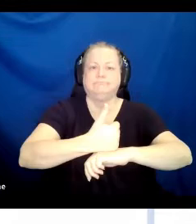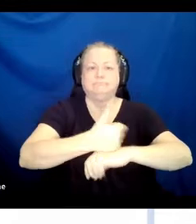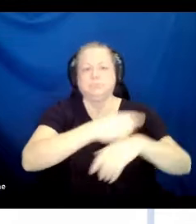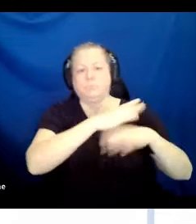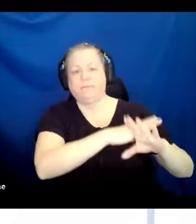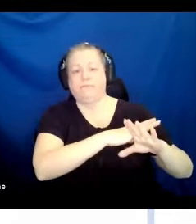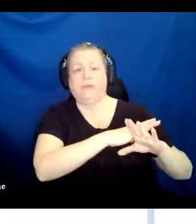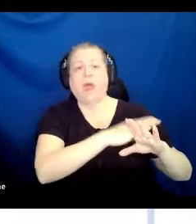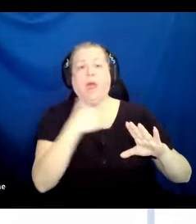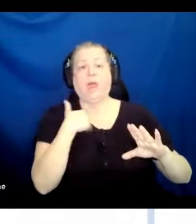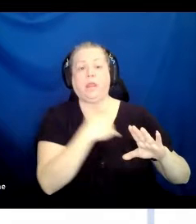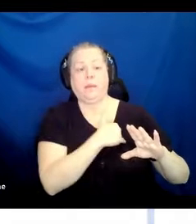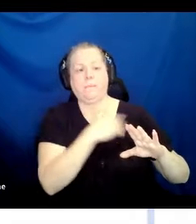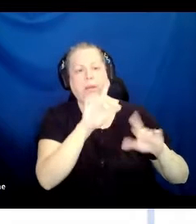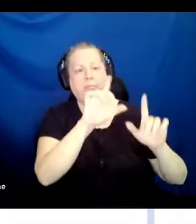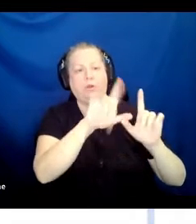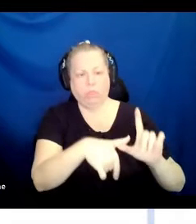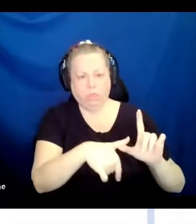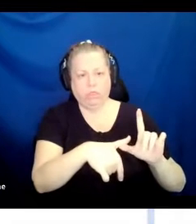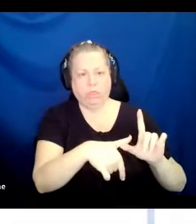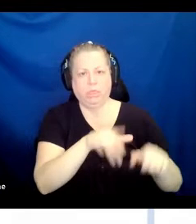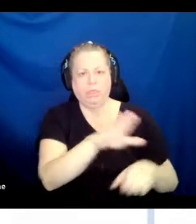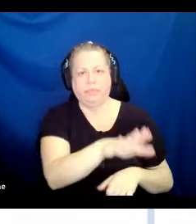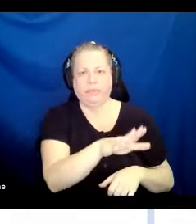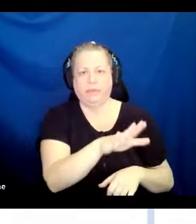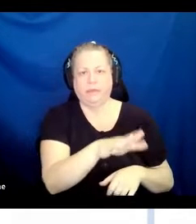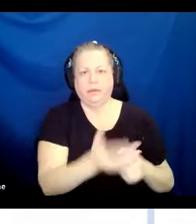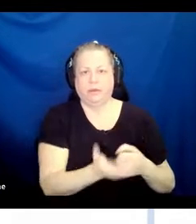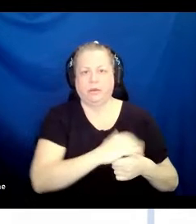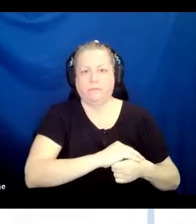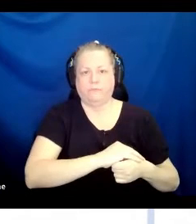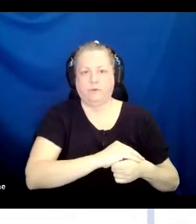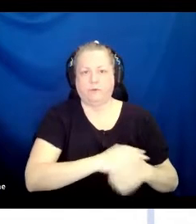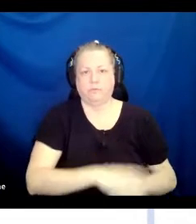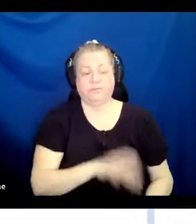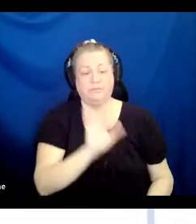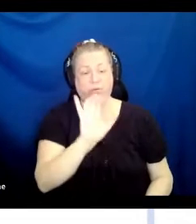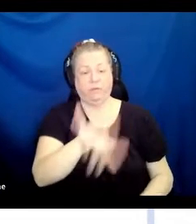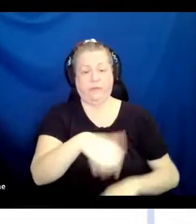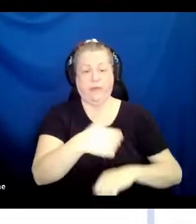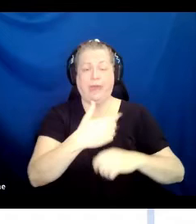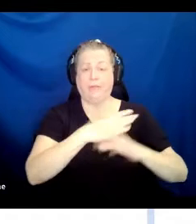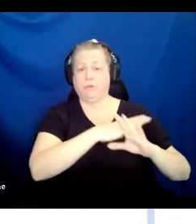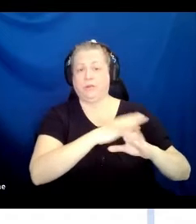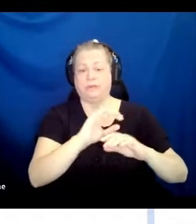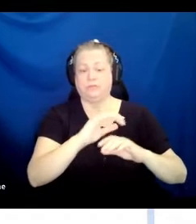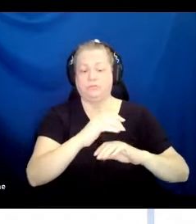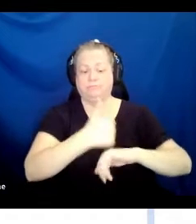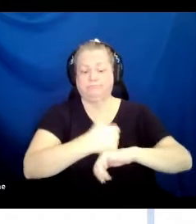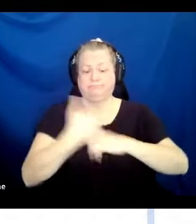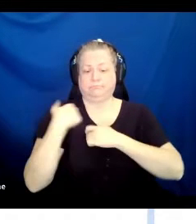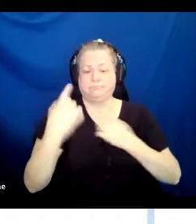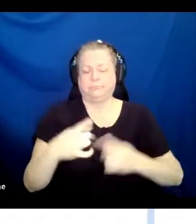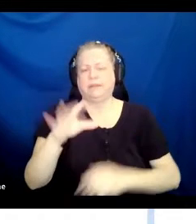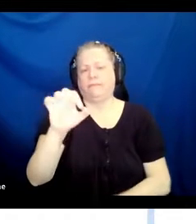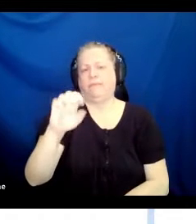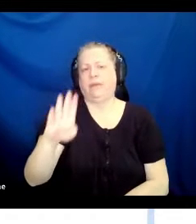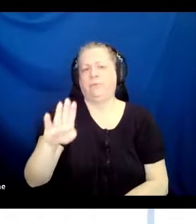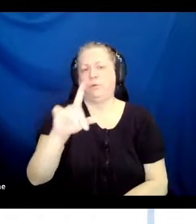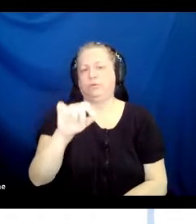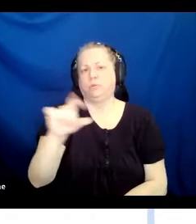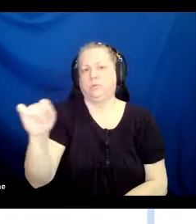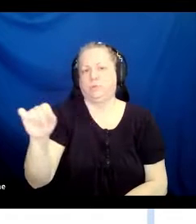prevented members' coverage from ending. So those protections have been in place since February of 2020 for a little over 3